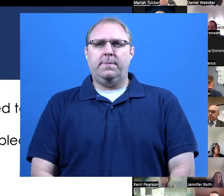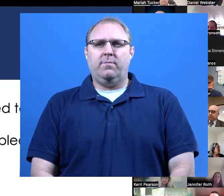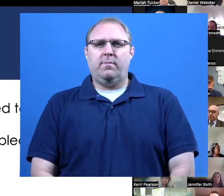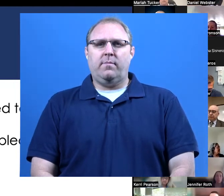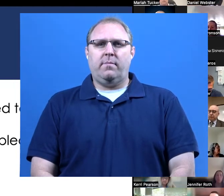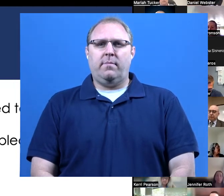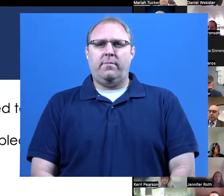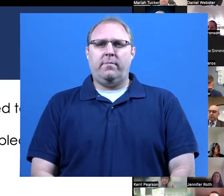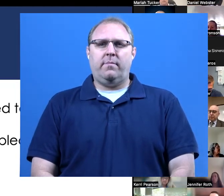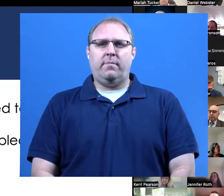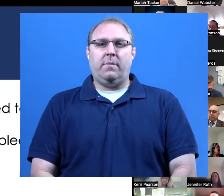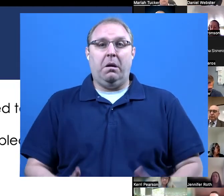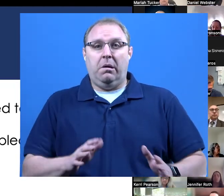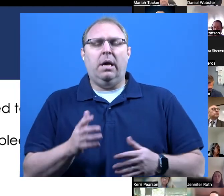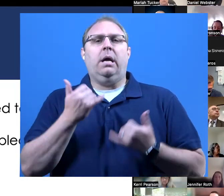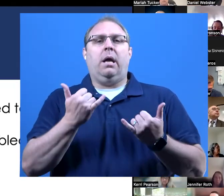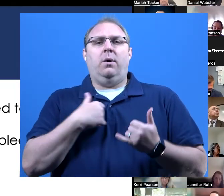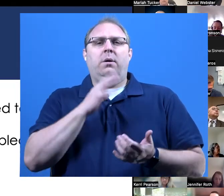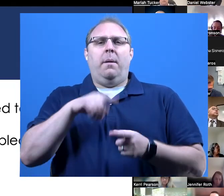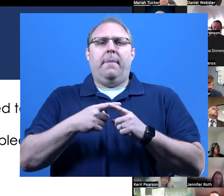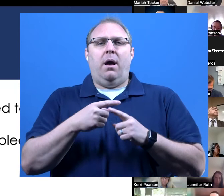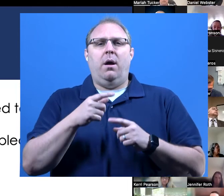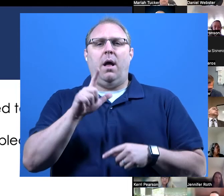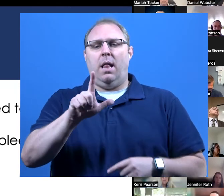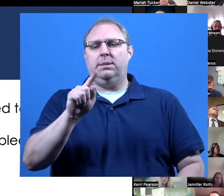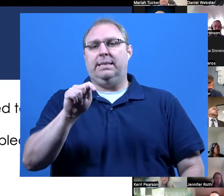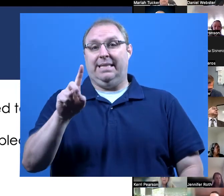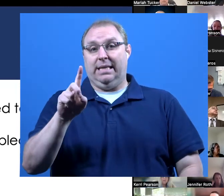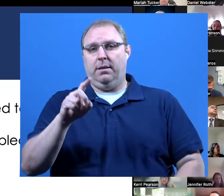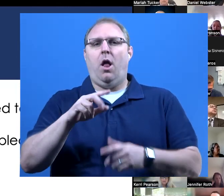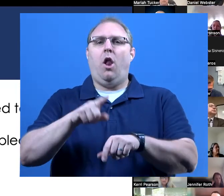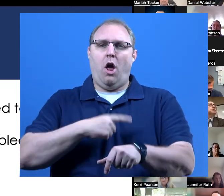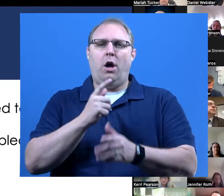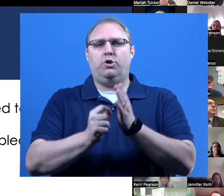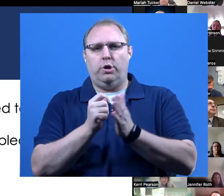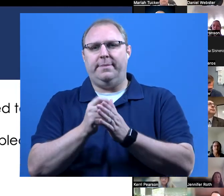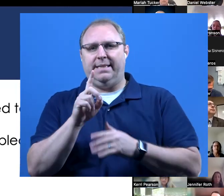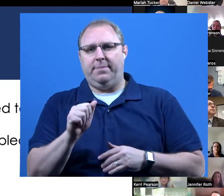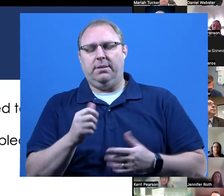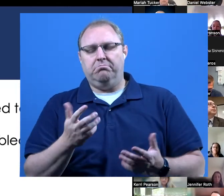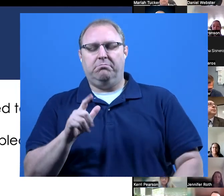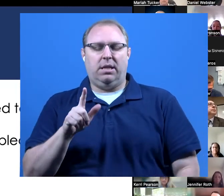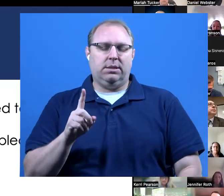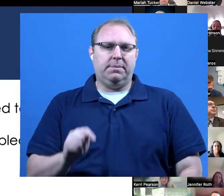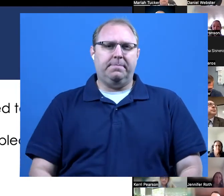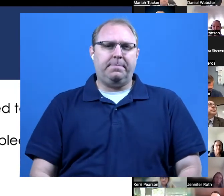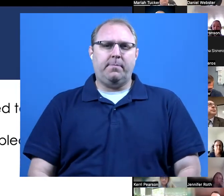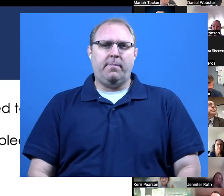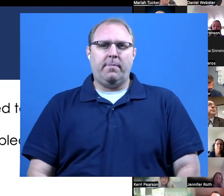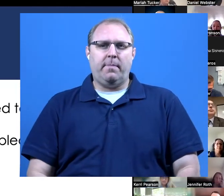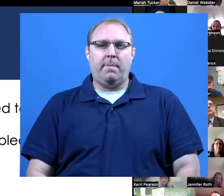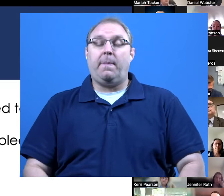Contact me and definitely take me serious when I tell you to contact PEHP